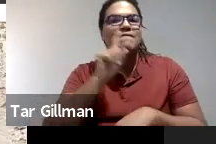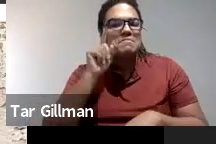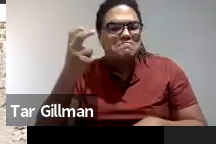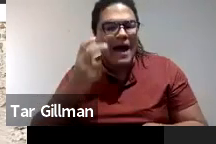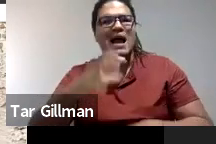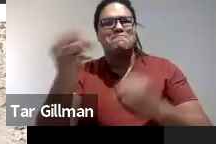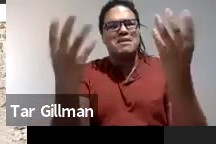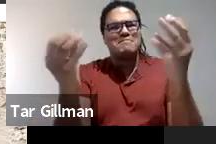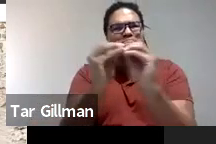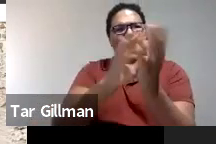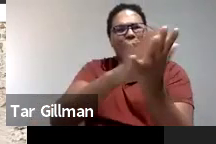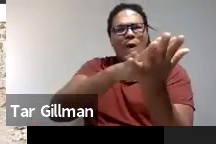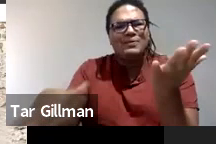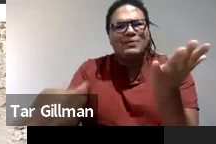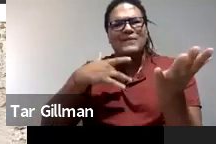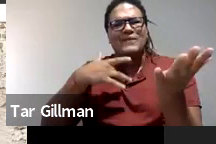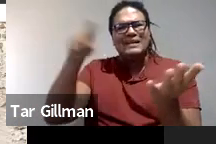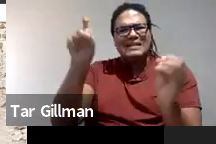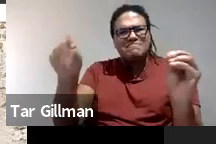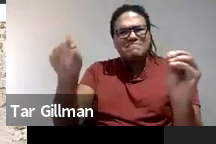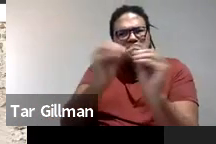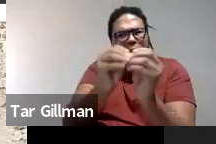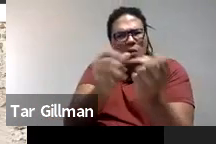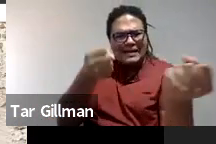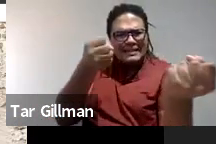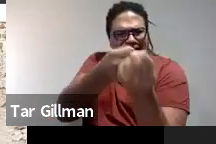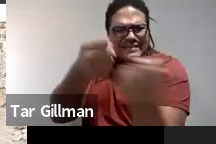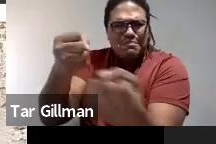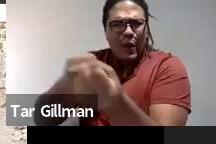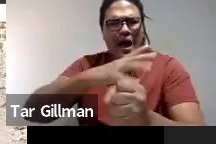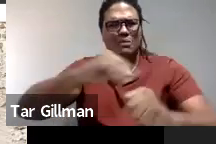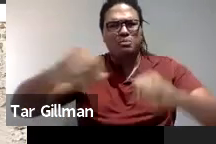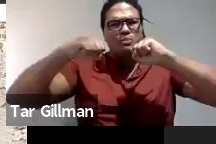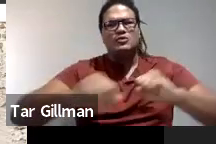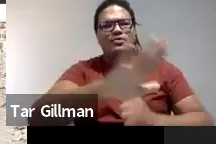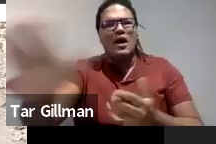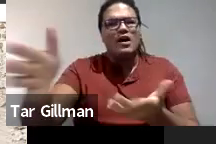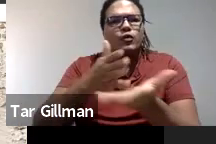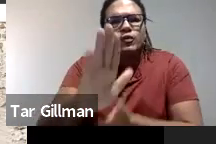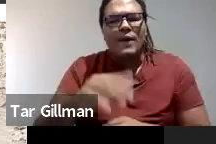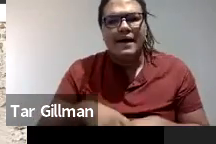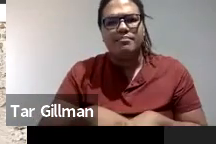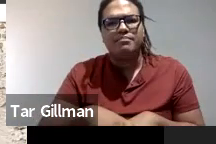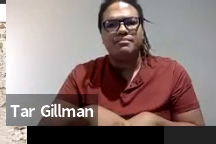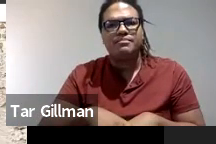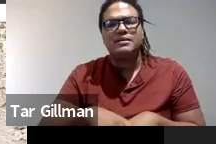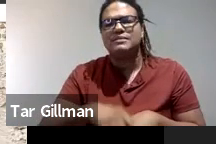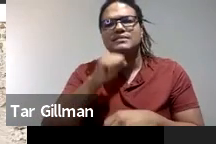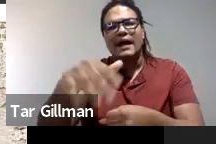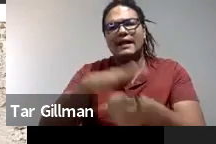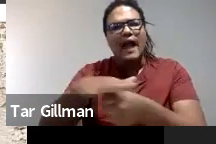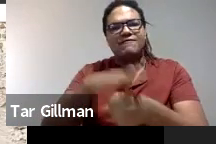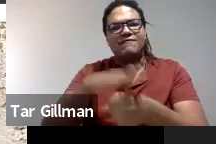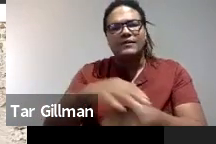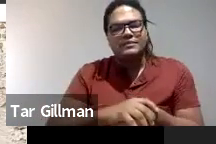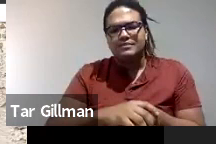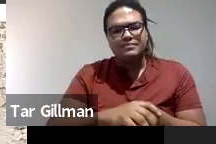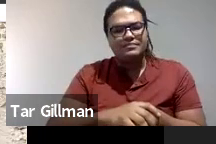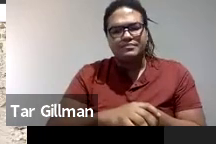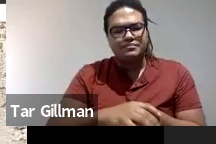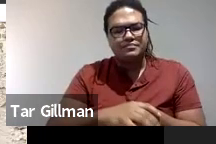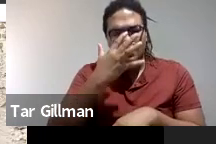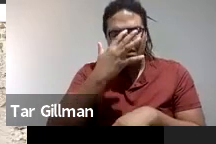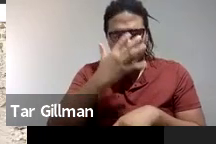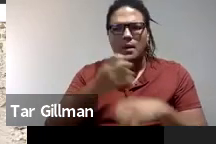LGBTQIA community, the deafblind community. There were so many other marginalized populations that needed support and that needed their rights